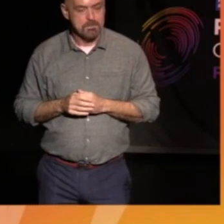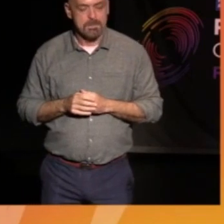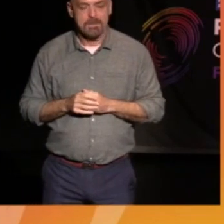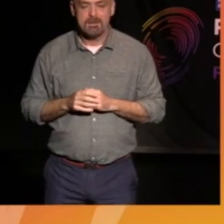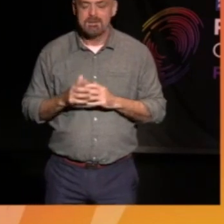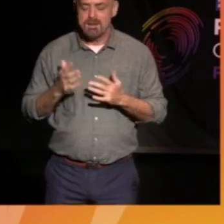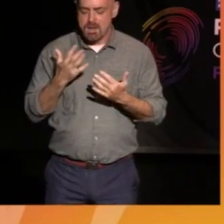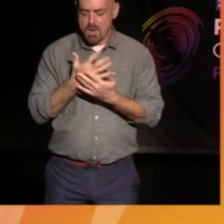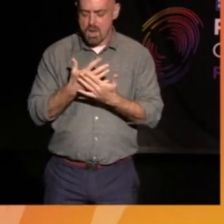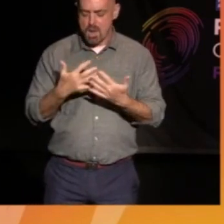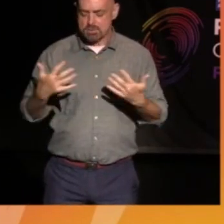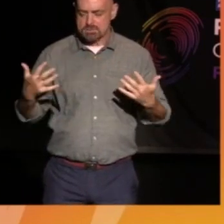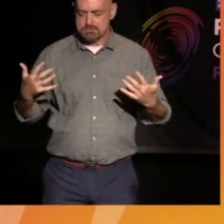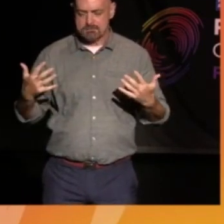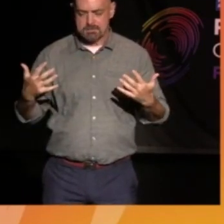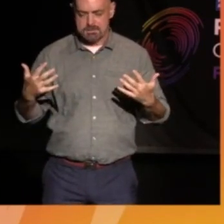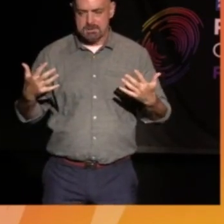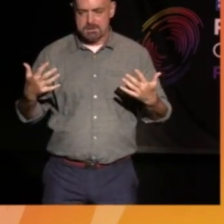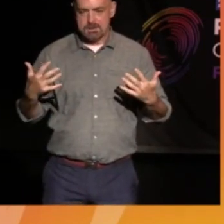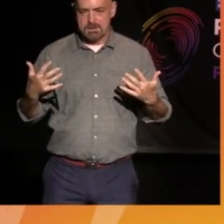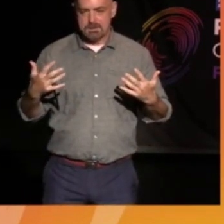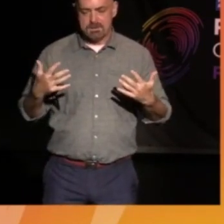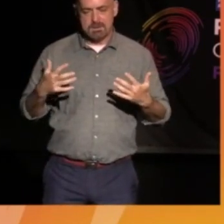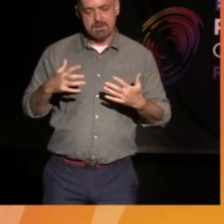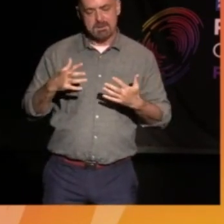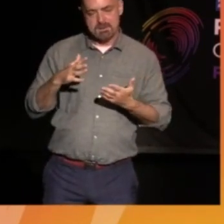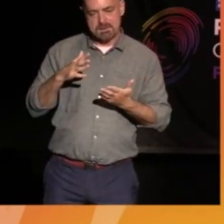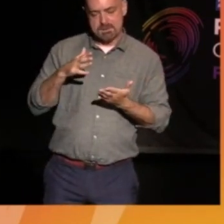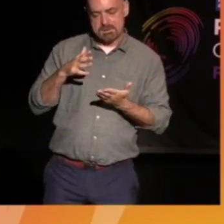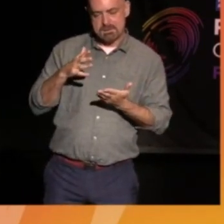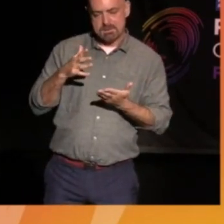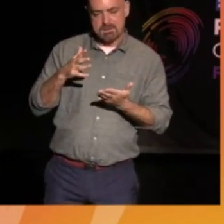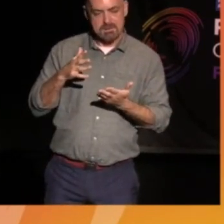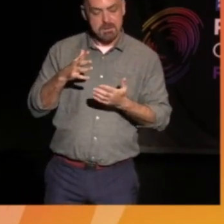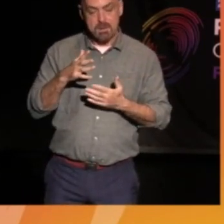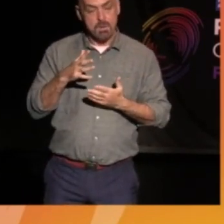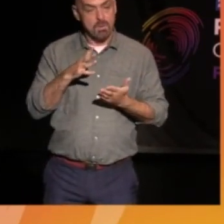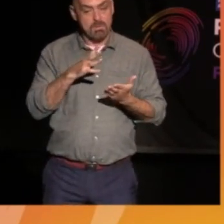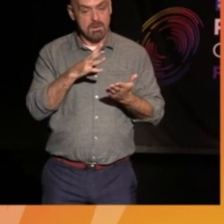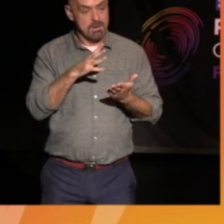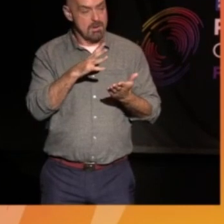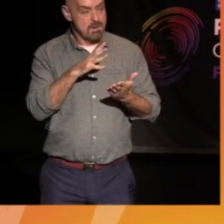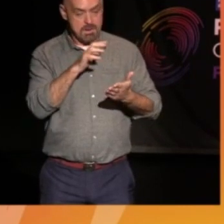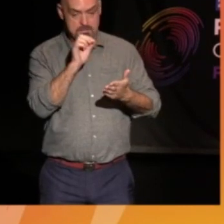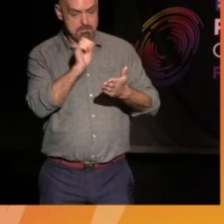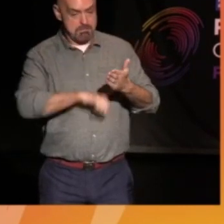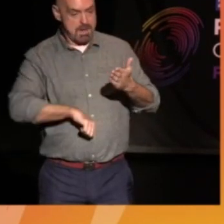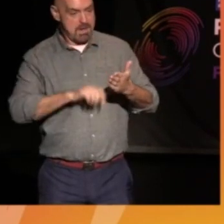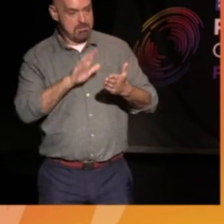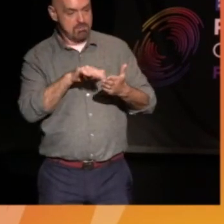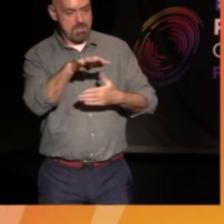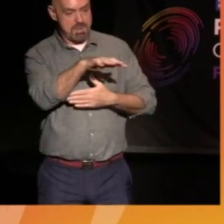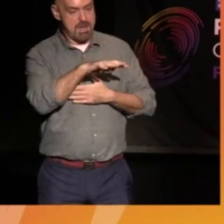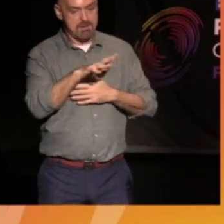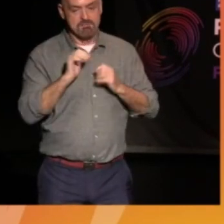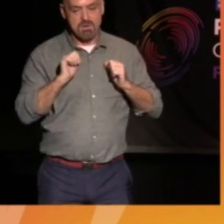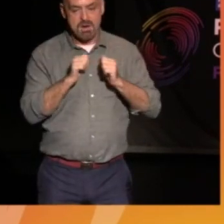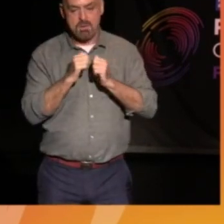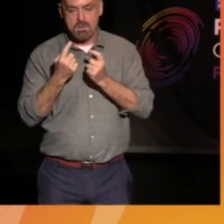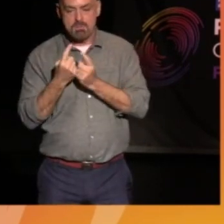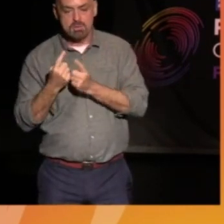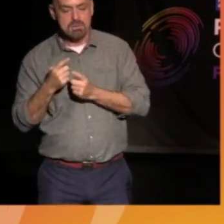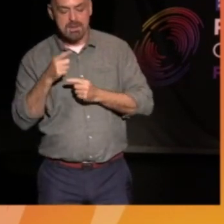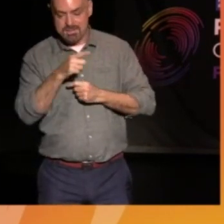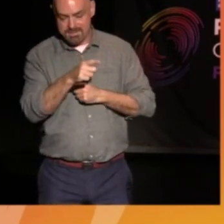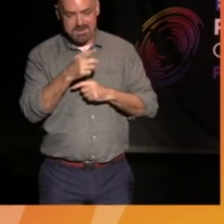So a lot of minerals which we might be using in our merchandise, they